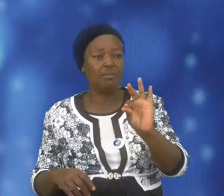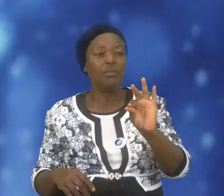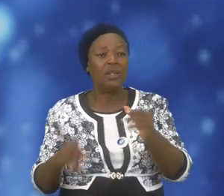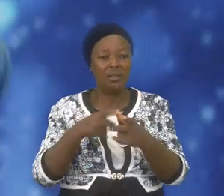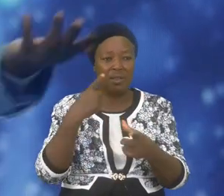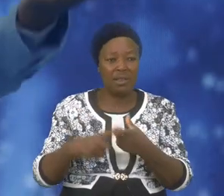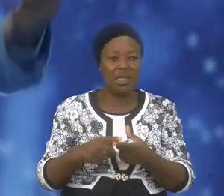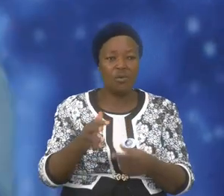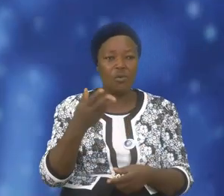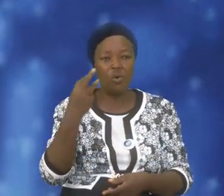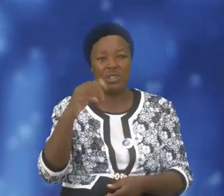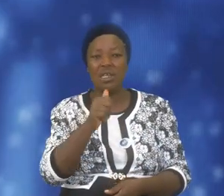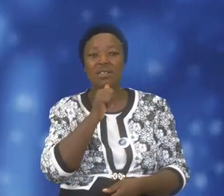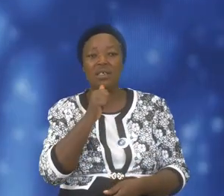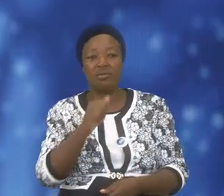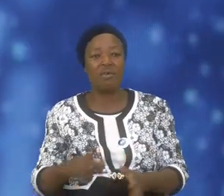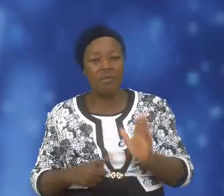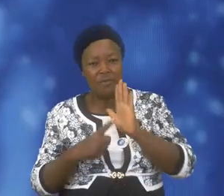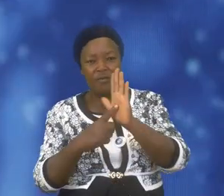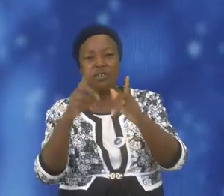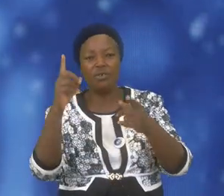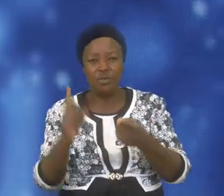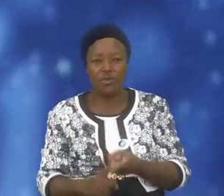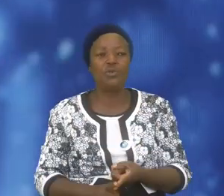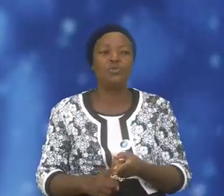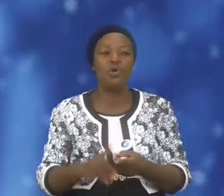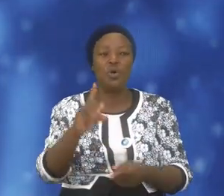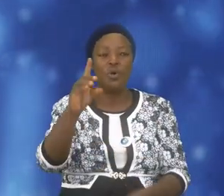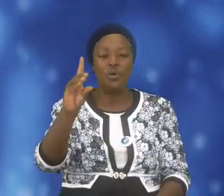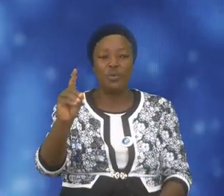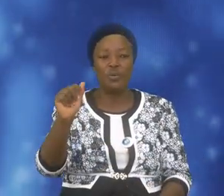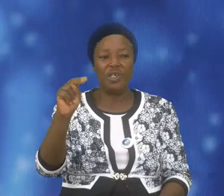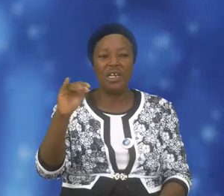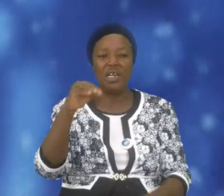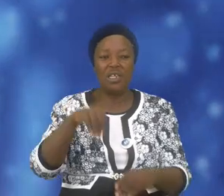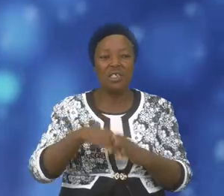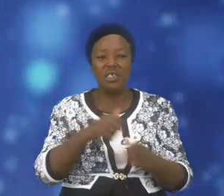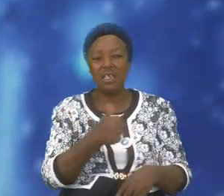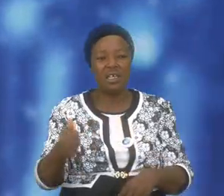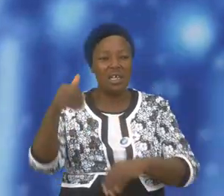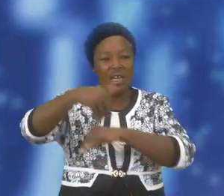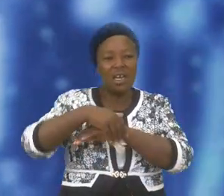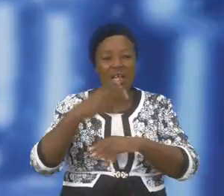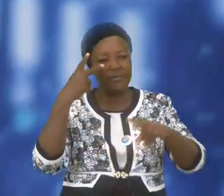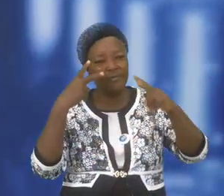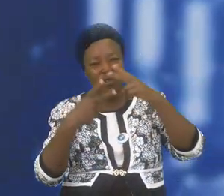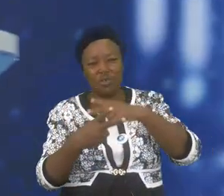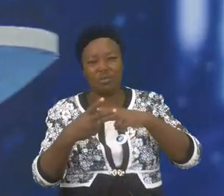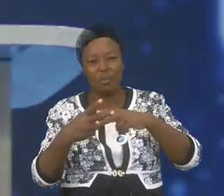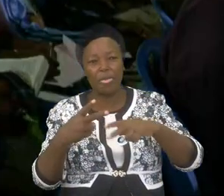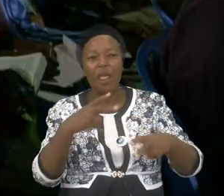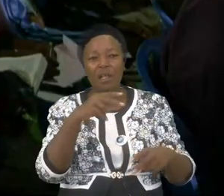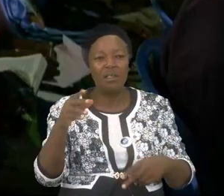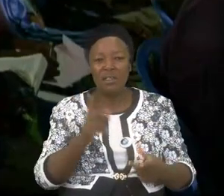night vision. Then Daniel blessed the God of heaven. Tonight, you'll bless the God